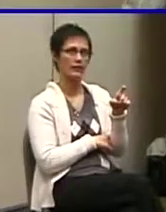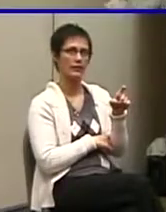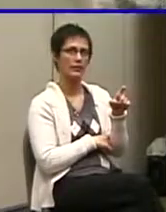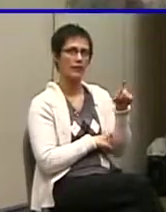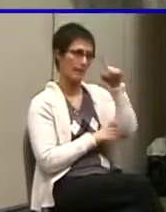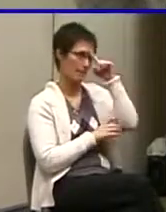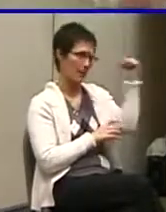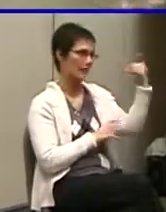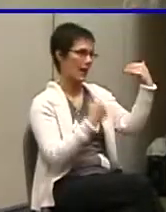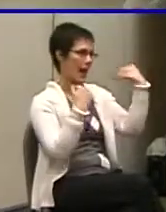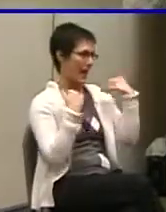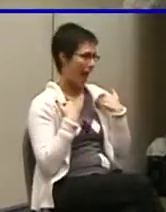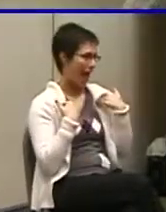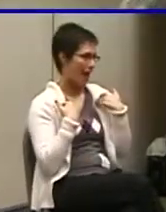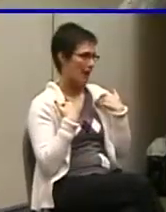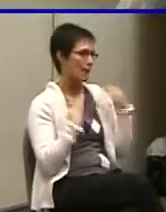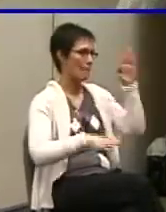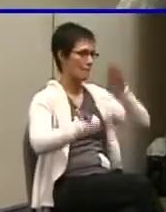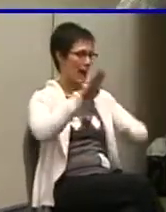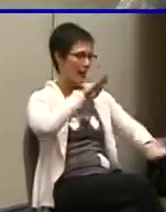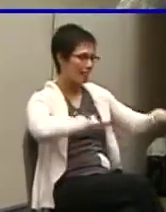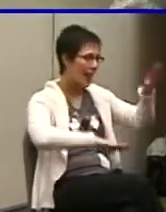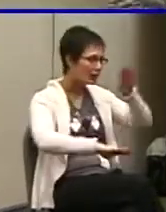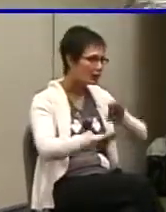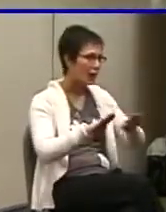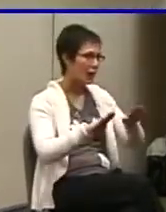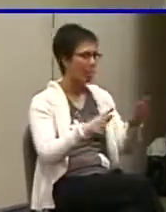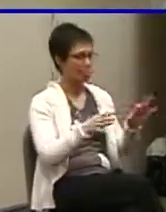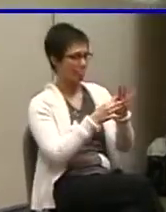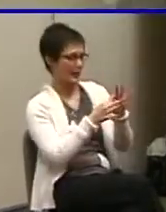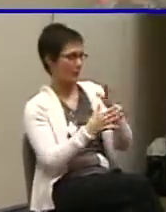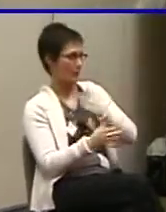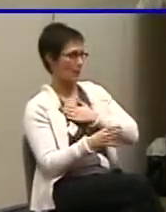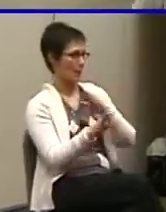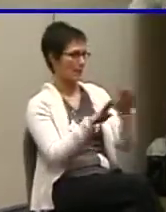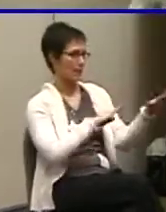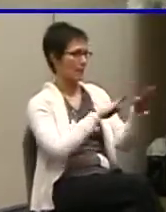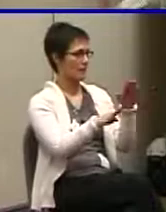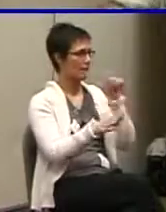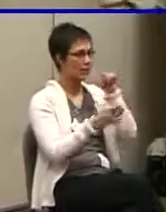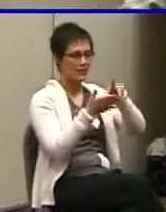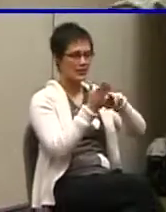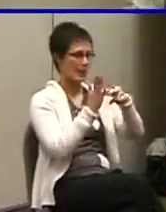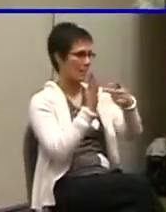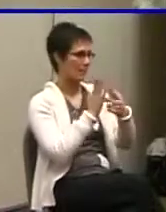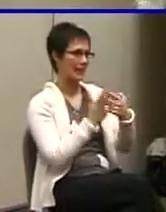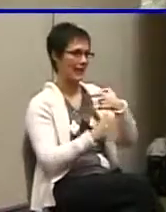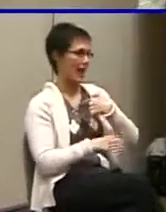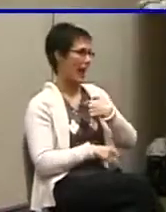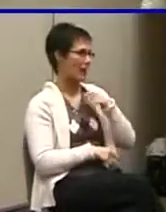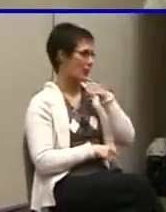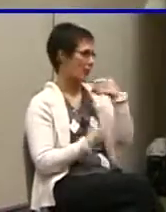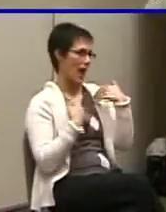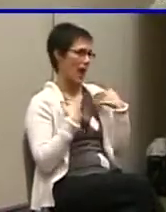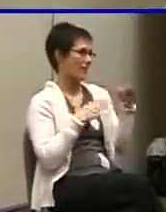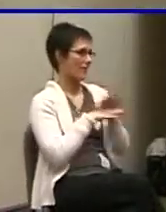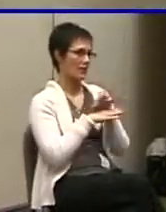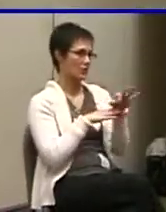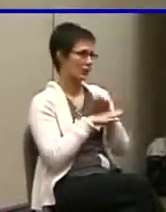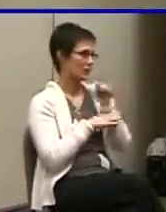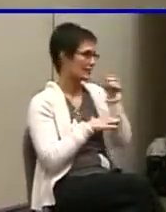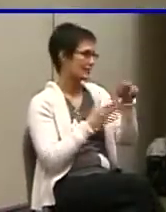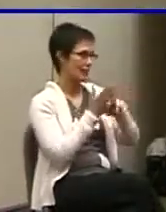because I have some biological aspects to my behavior, doesn't mean that I also haven't learned functions to the behavior. So they're not mutually